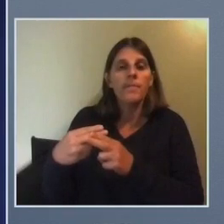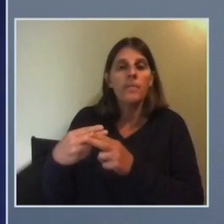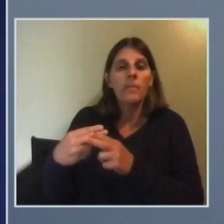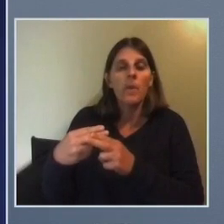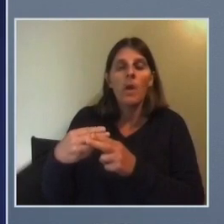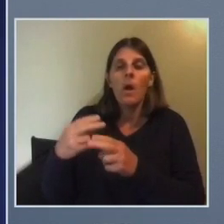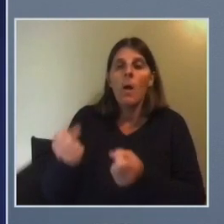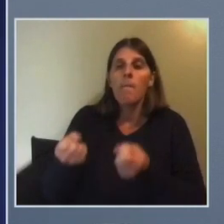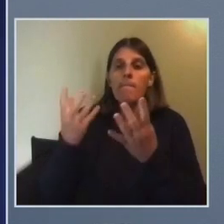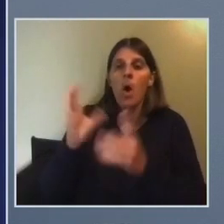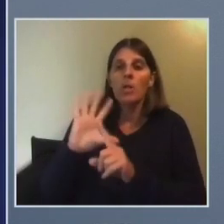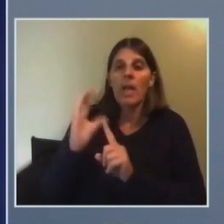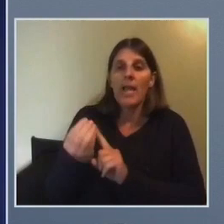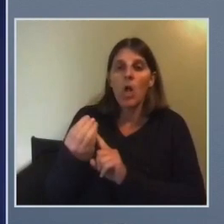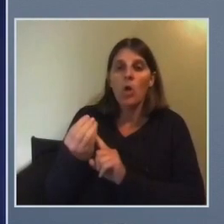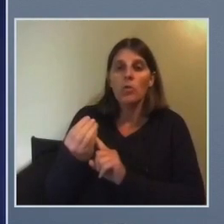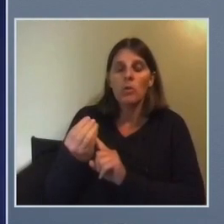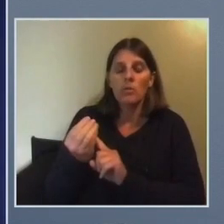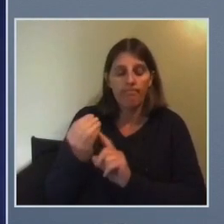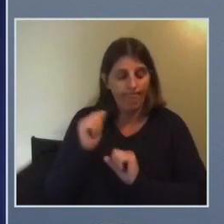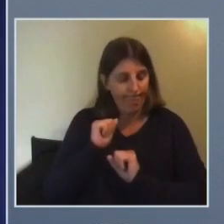multicultural. I'm not